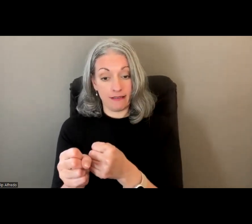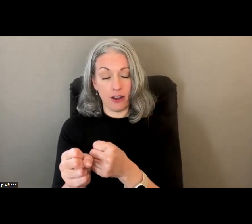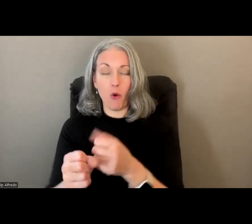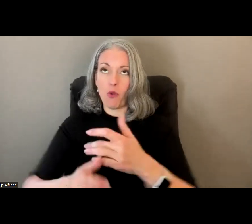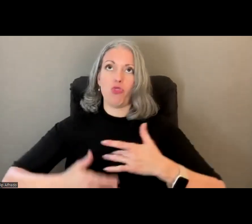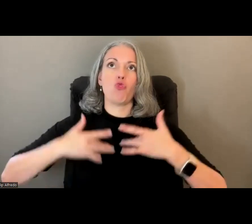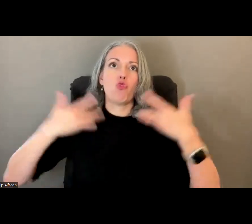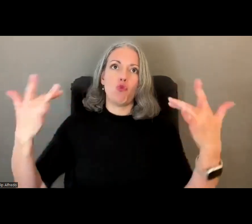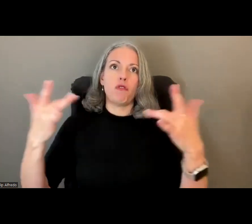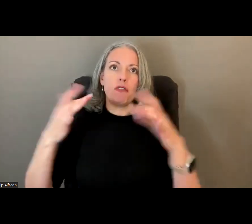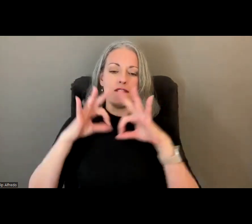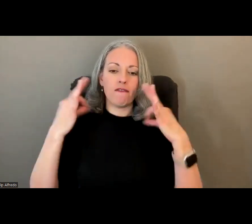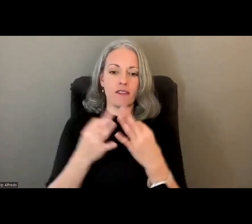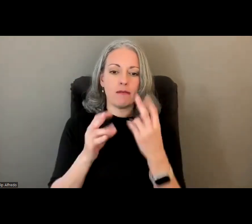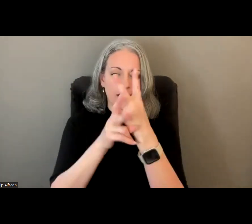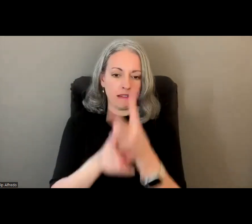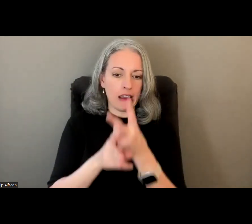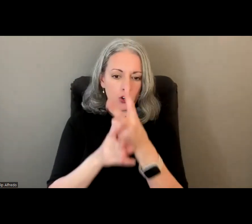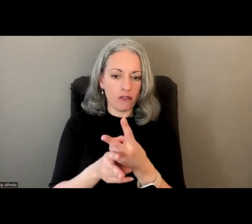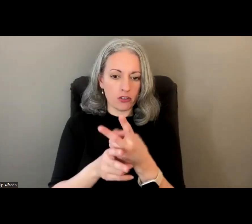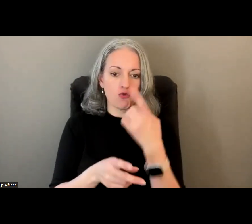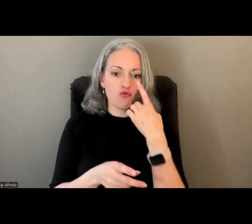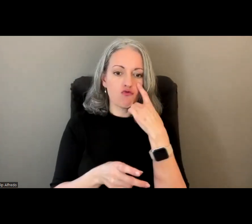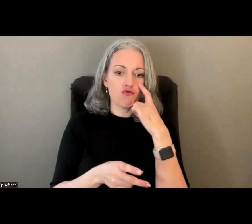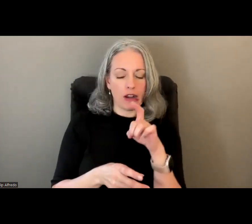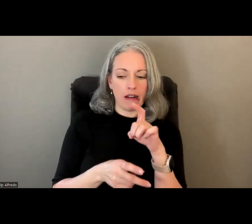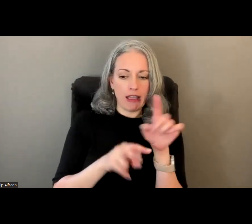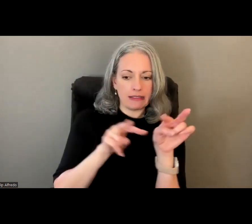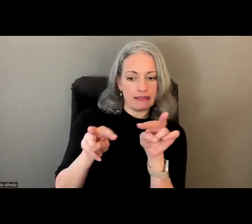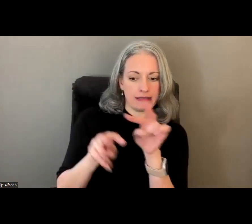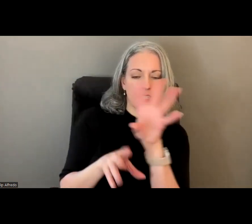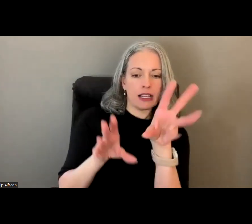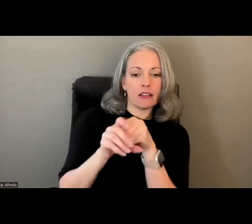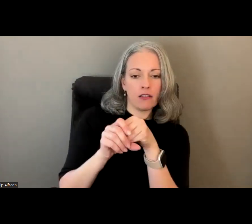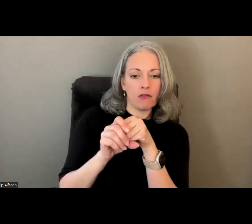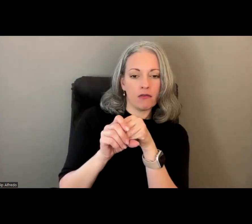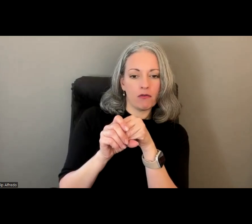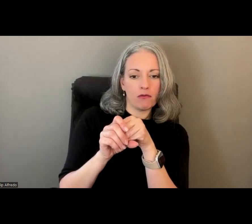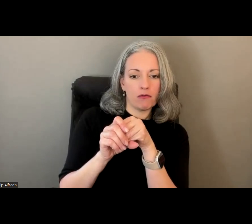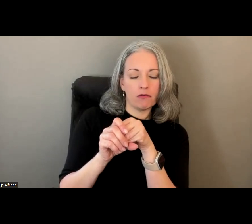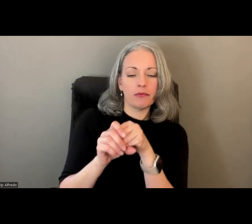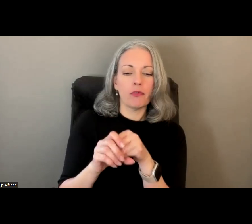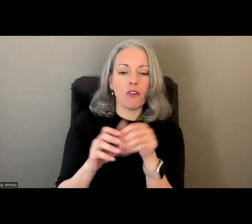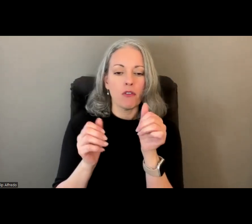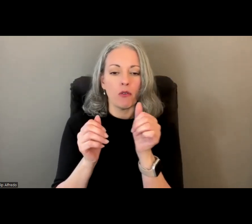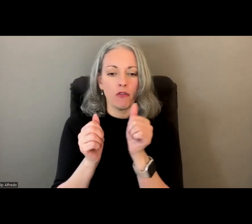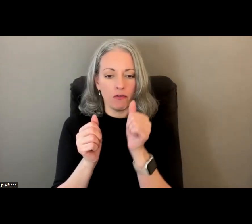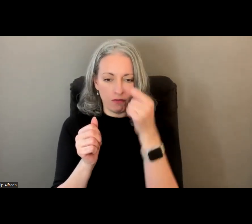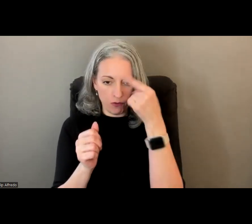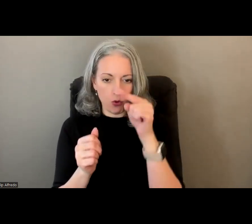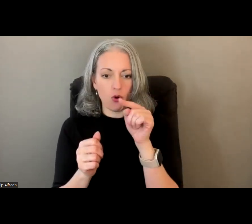that family caregivers are now recognized and included as a target audience for the Older Americans